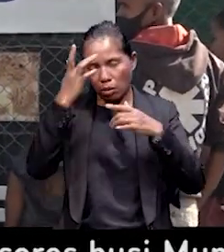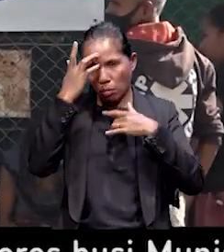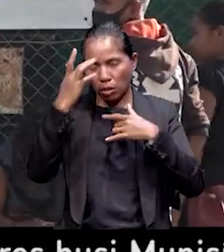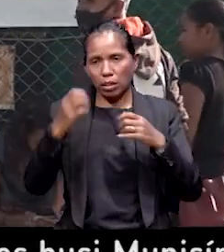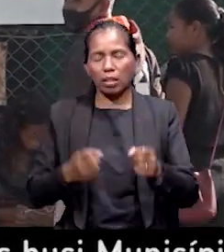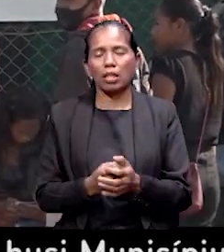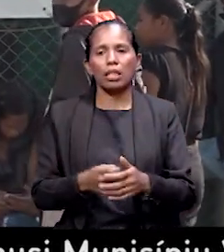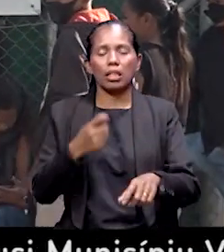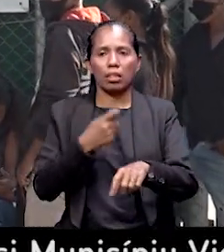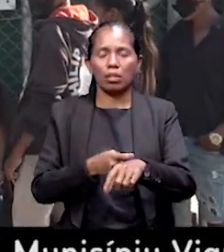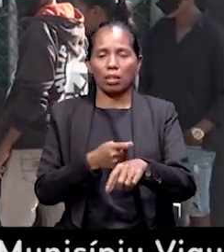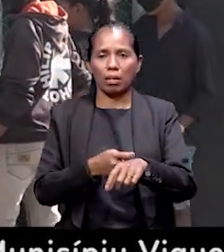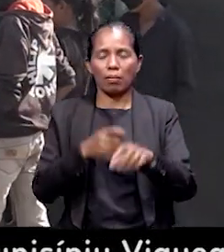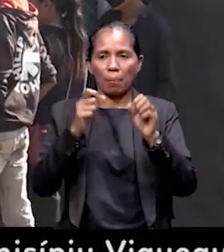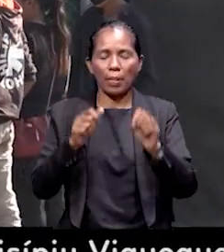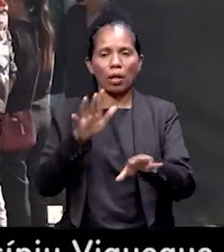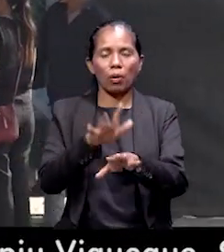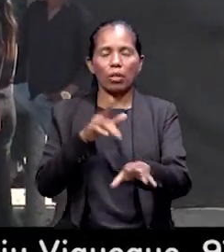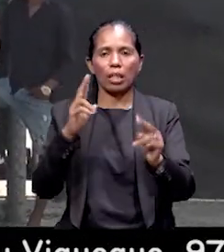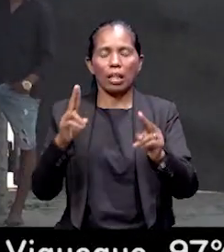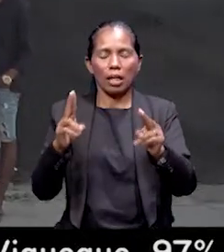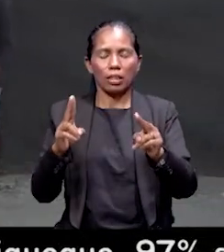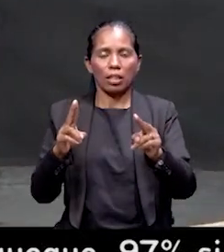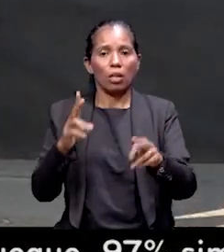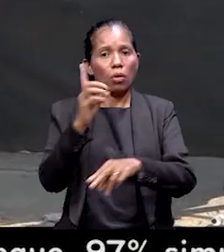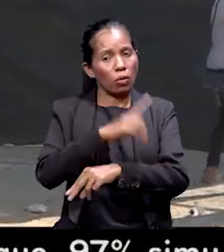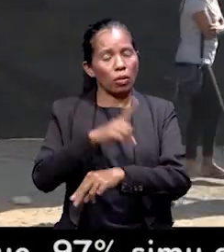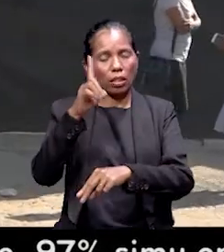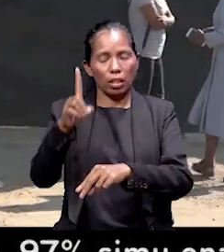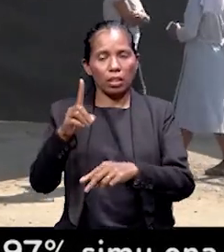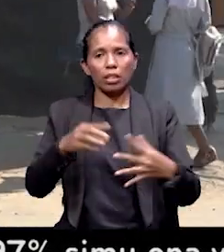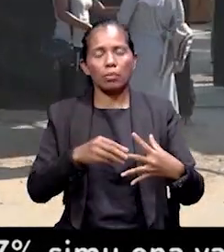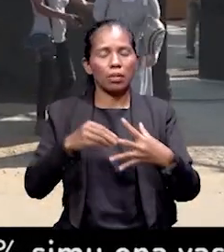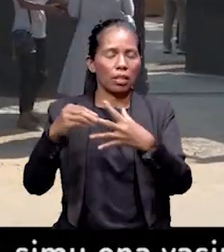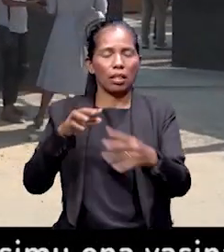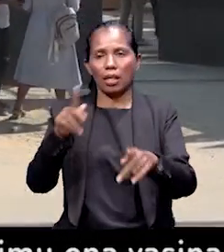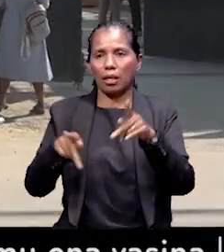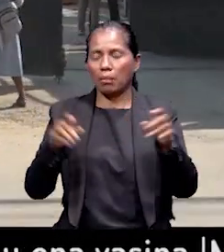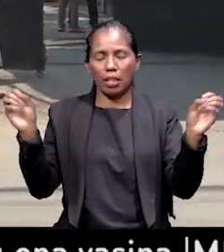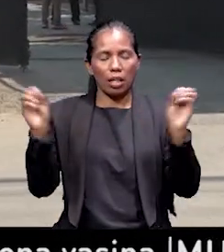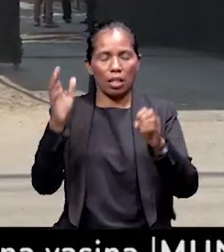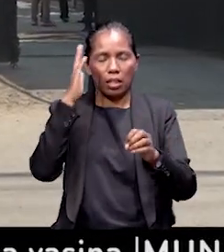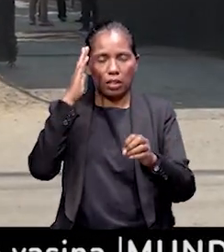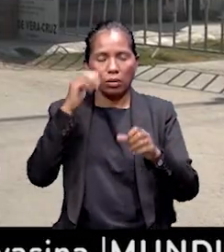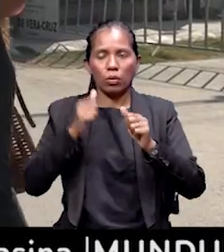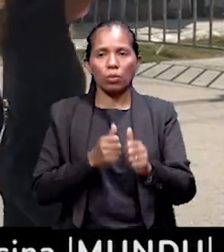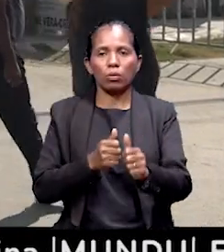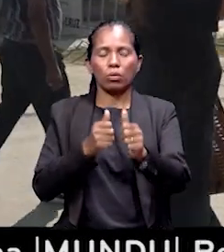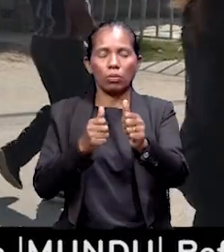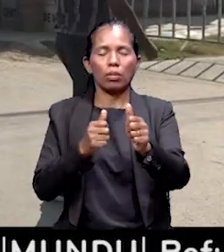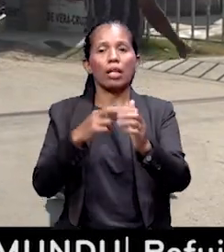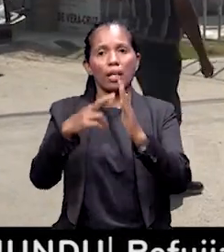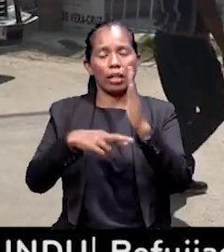periode inkubasaun, dait lalais ia lorong ida deit nia laran, liu-liu komunidade laiha konsensia na fatin, ho di kumpri regra OMS